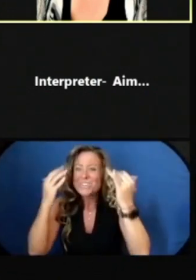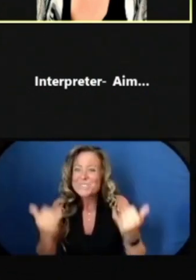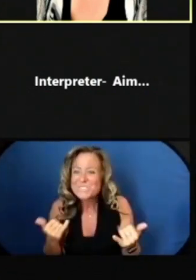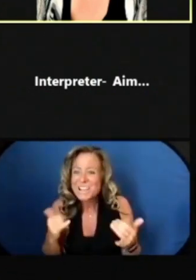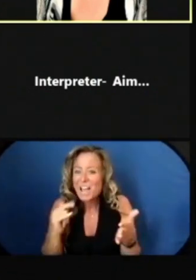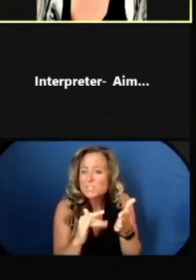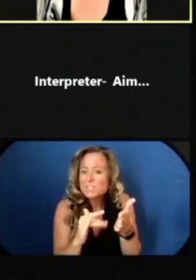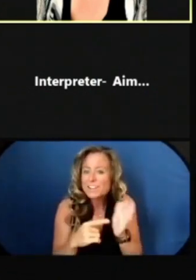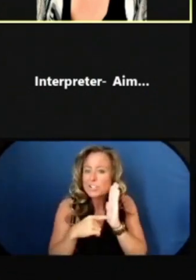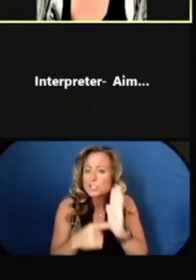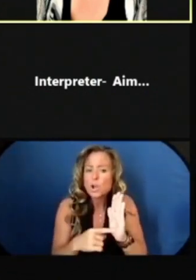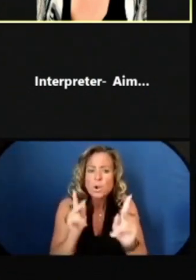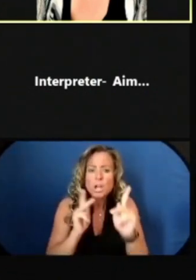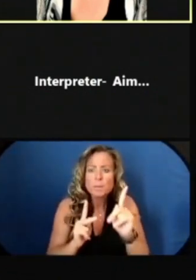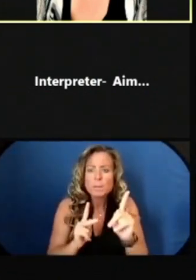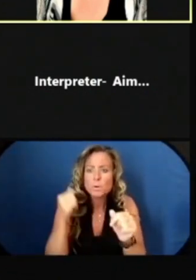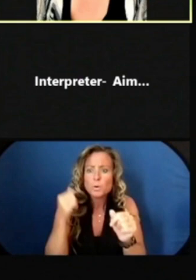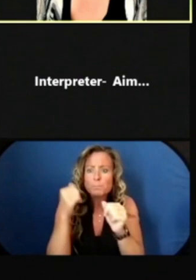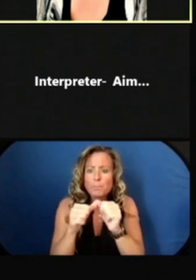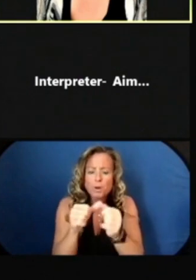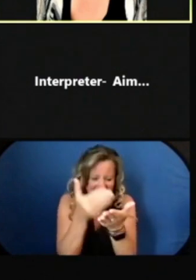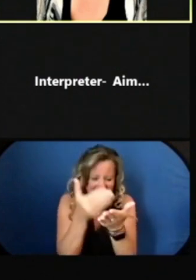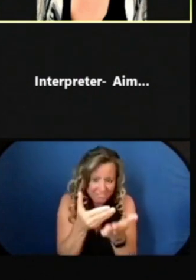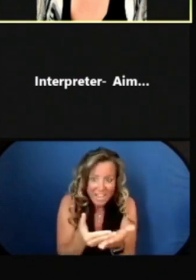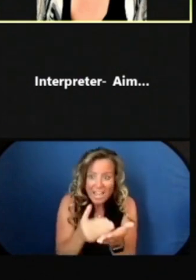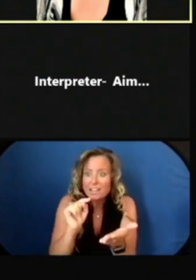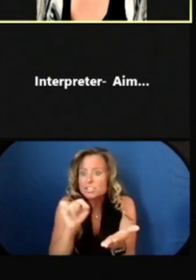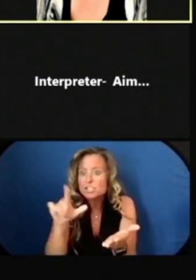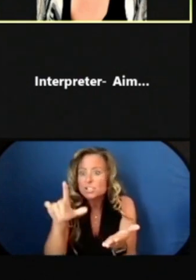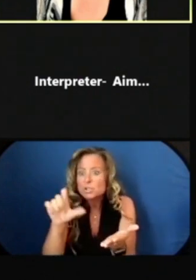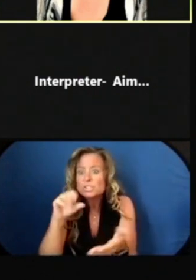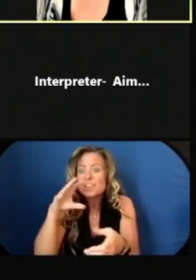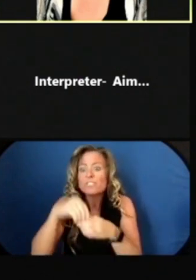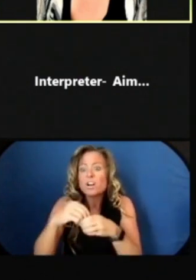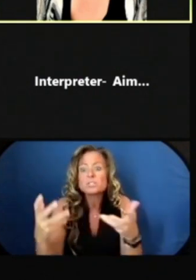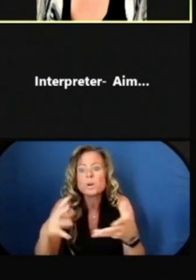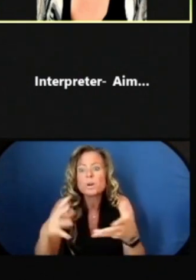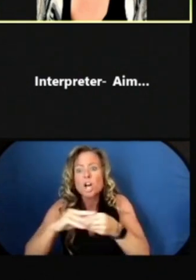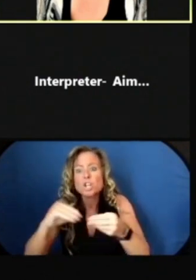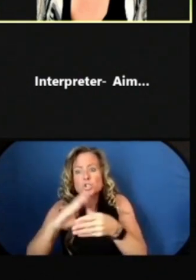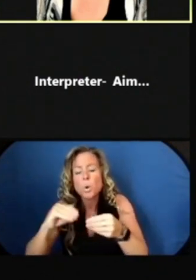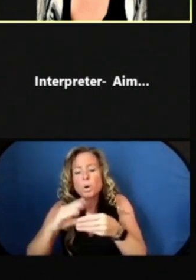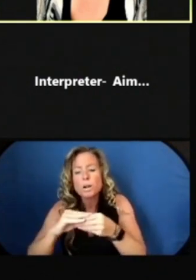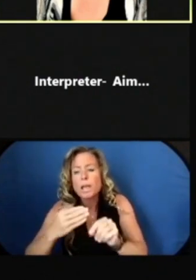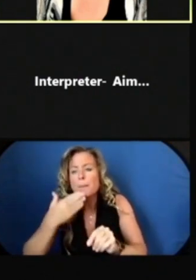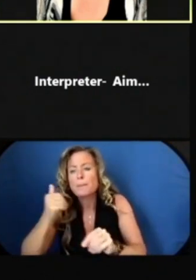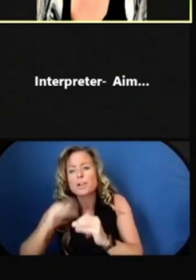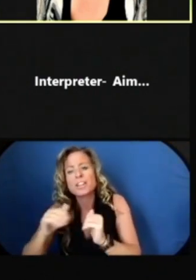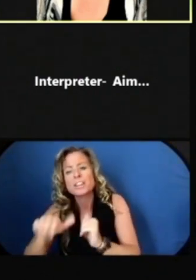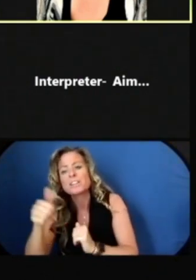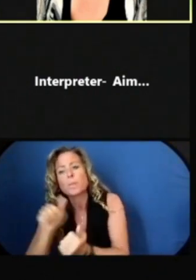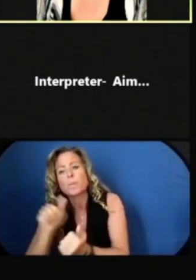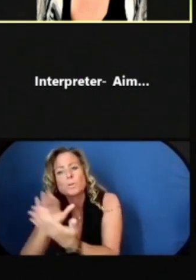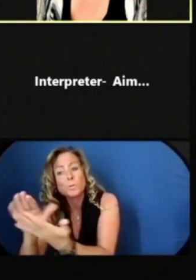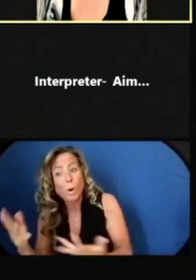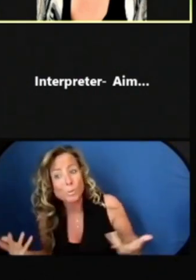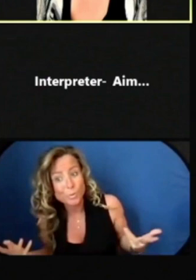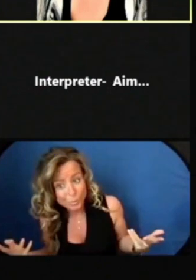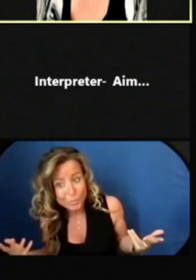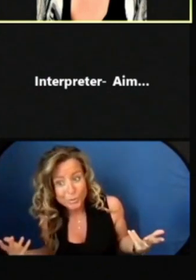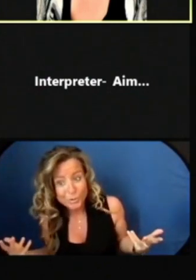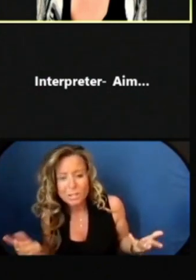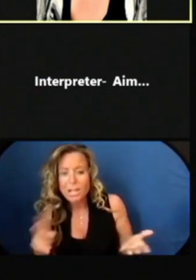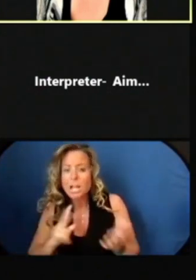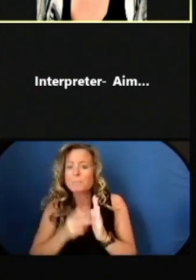people actually remember facts told in the context of a story better than any other form. In other words,